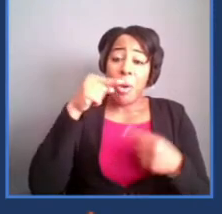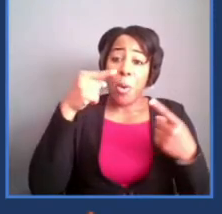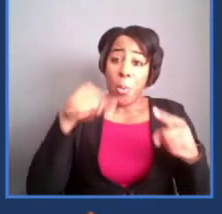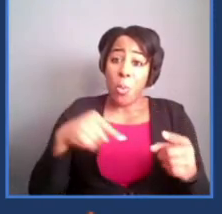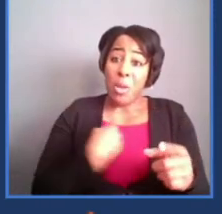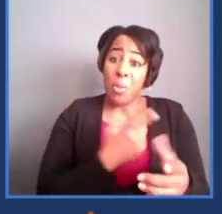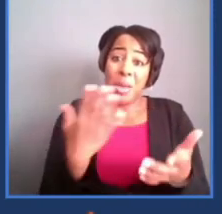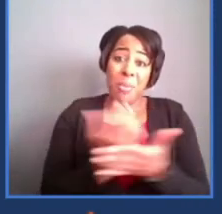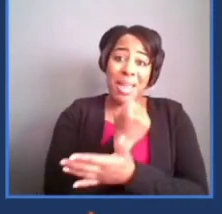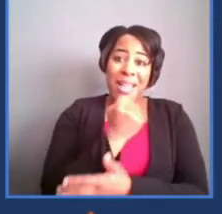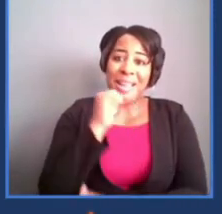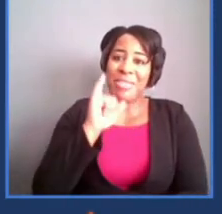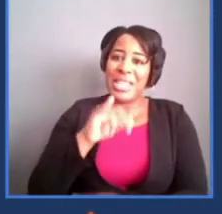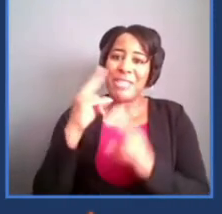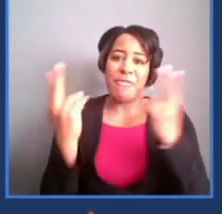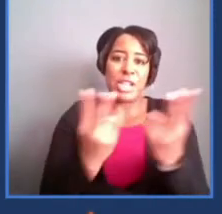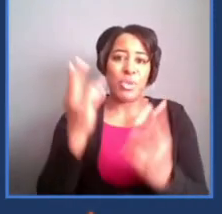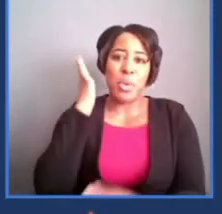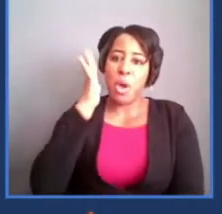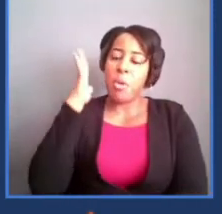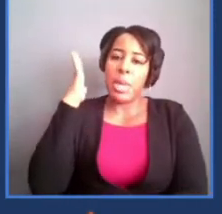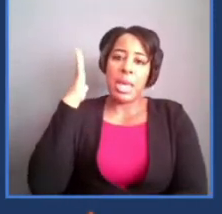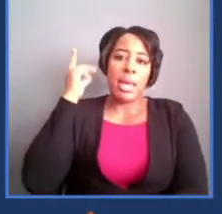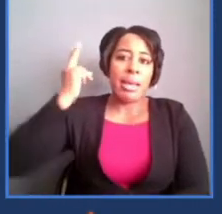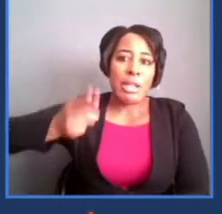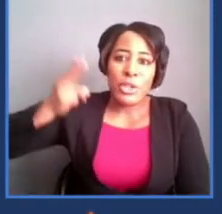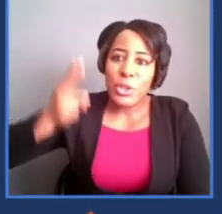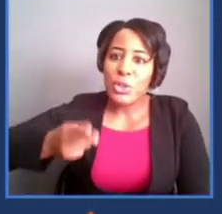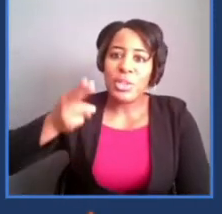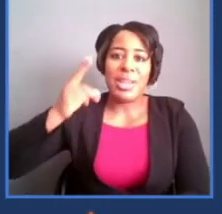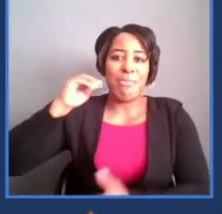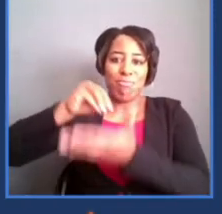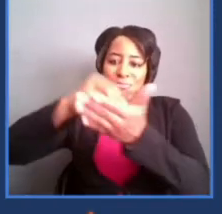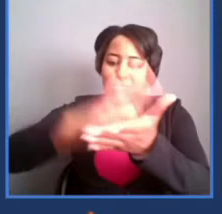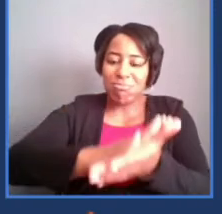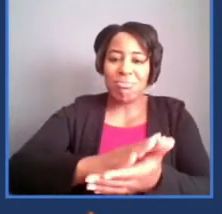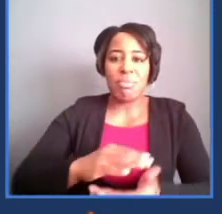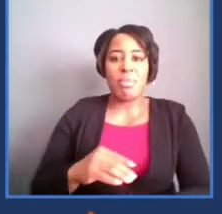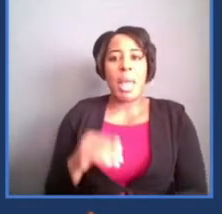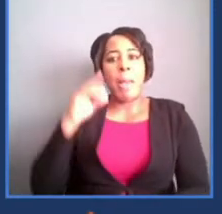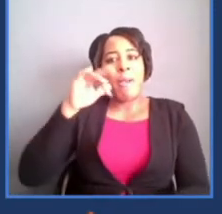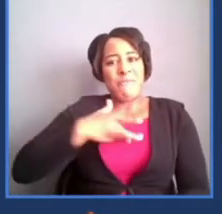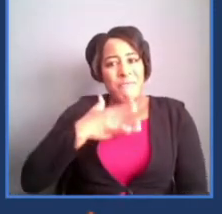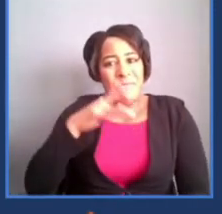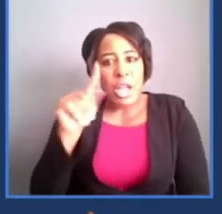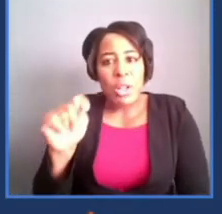Feel it. Know it. Believe it. Work for it.